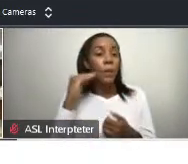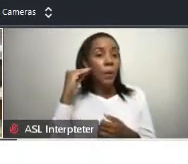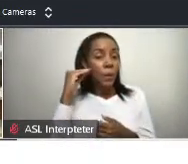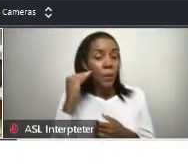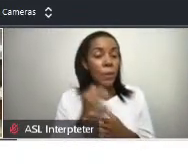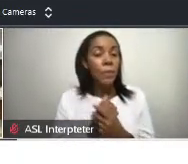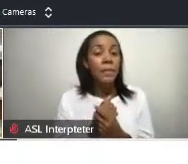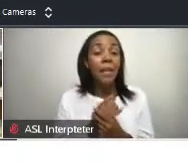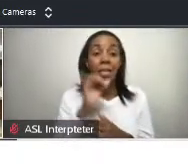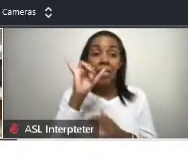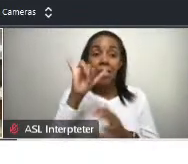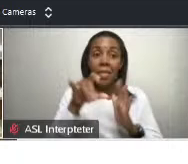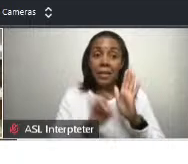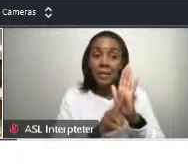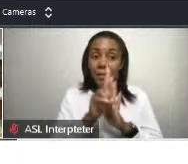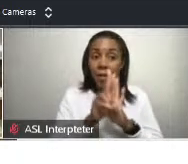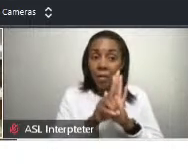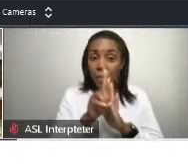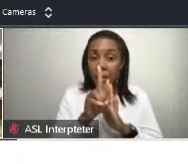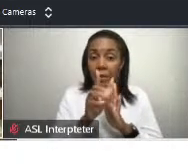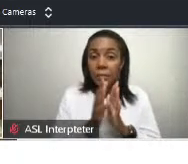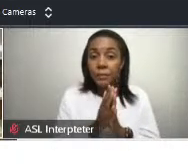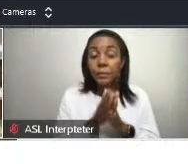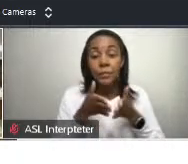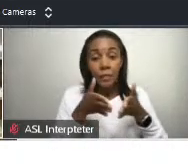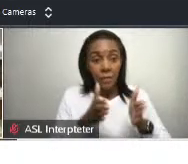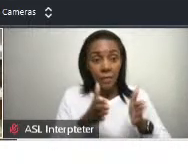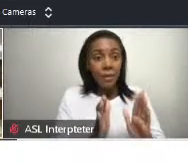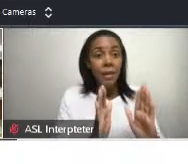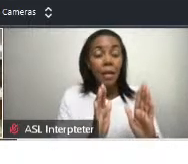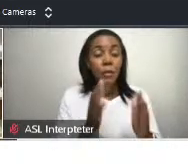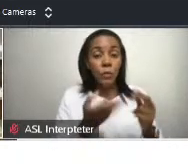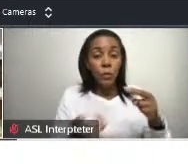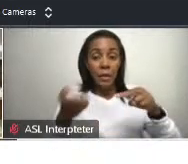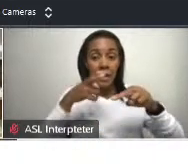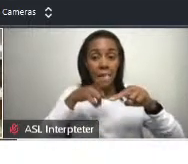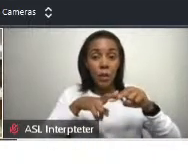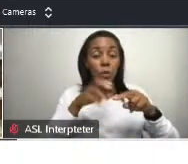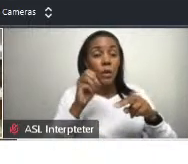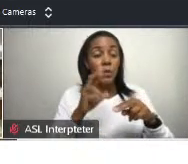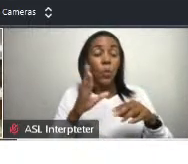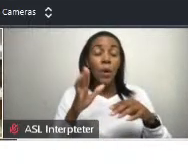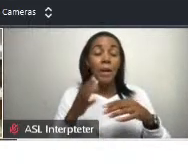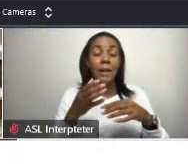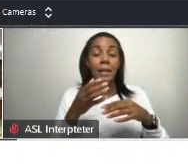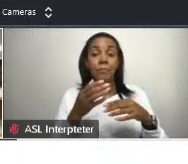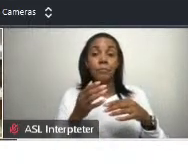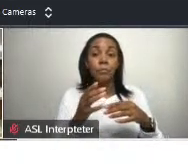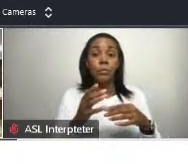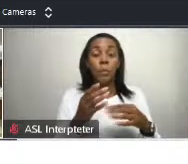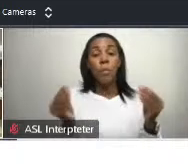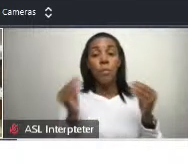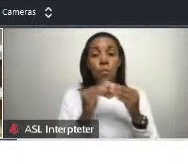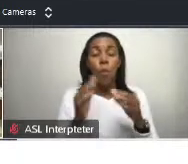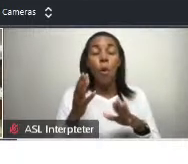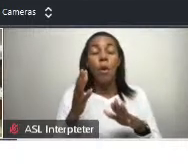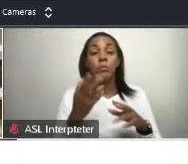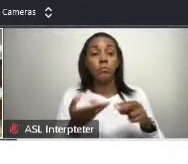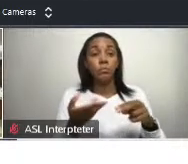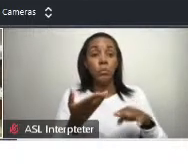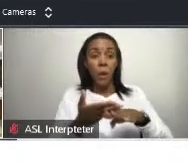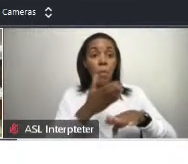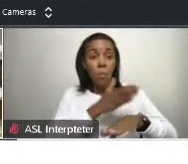That development would allow for increased or enhanced buffers between any warehouse building and